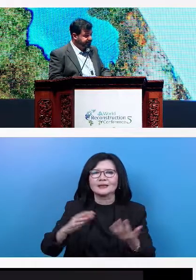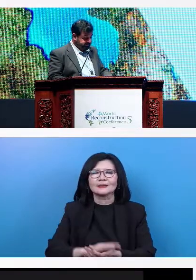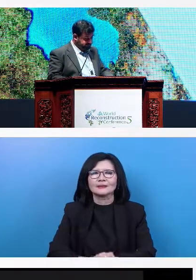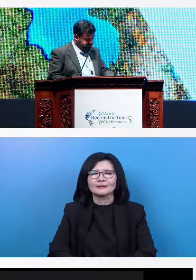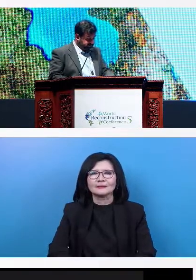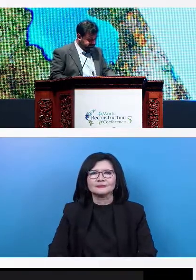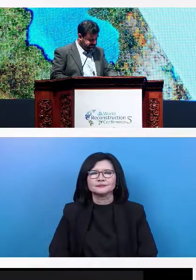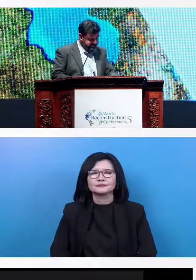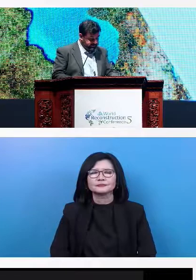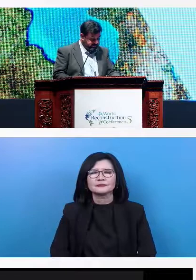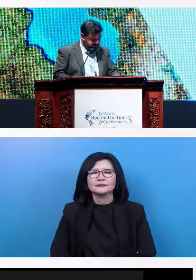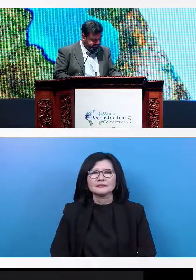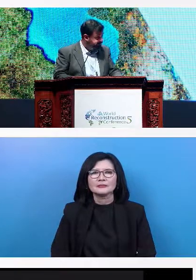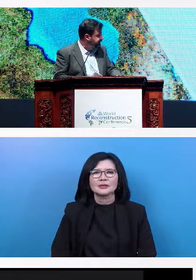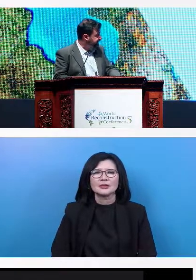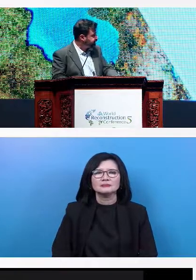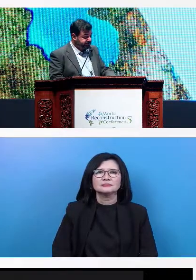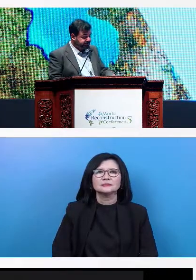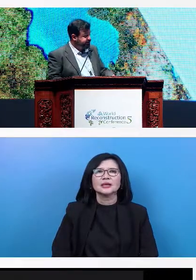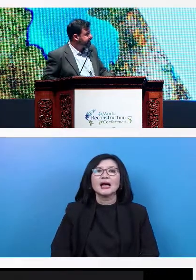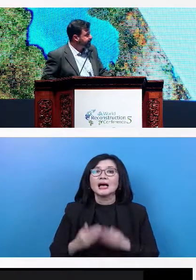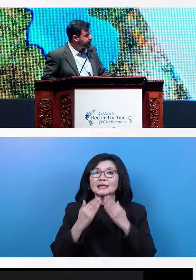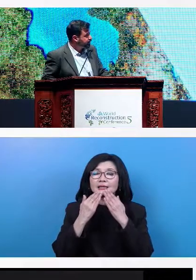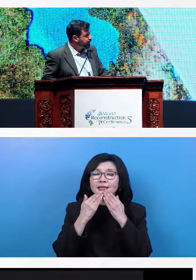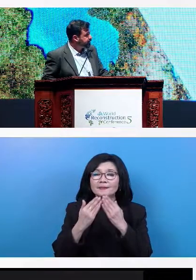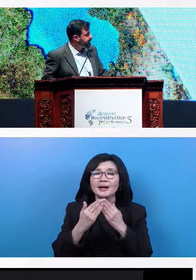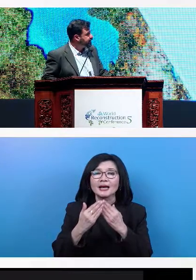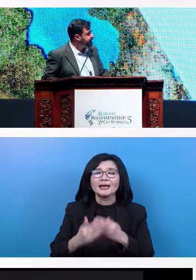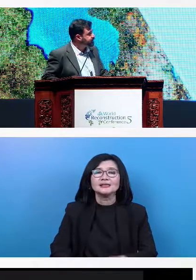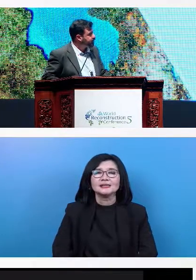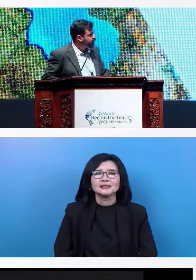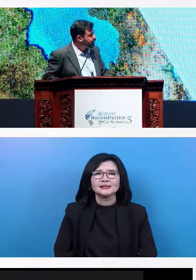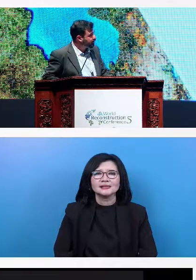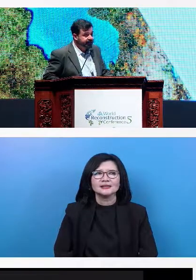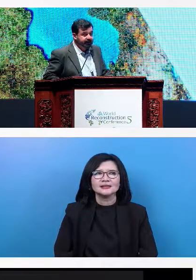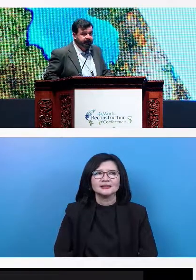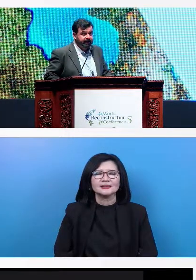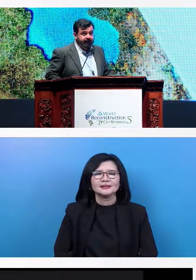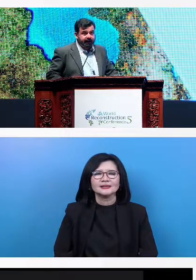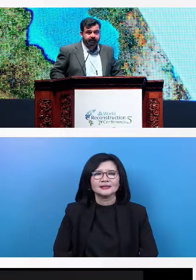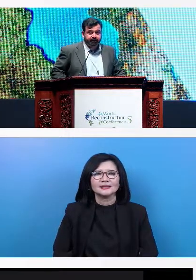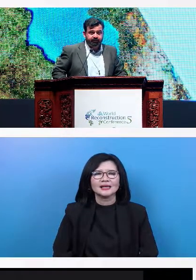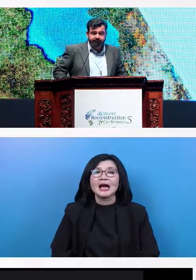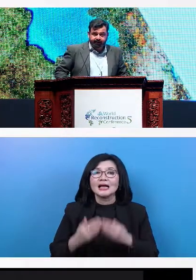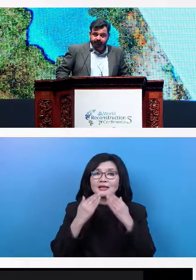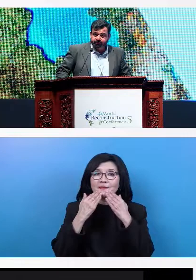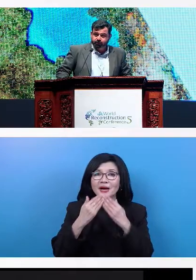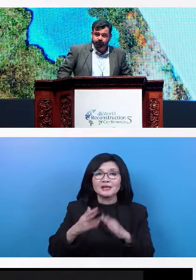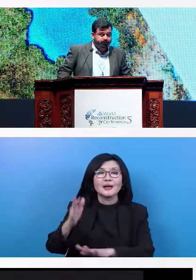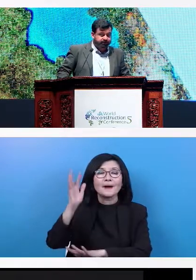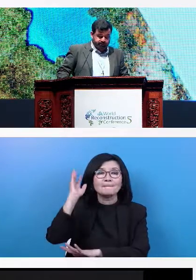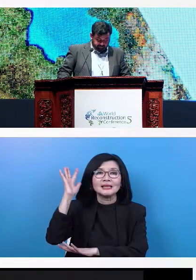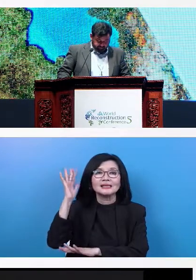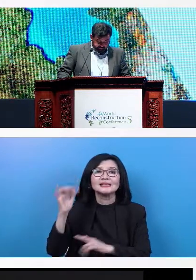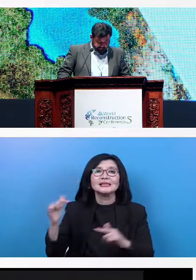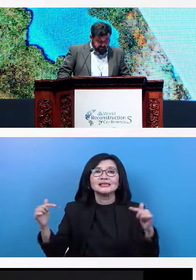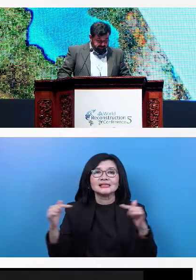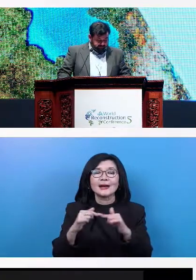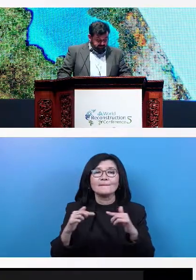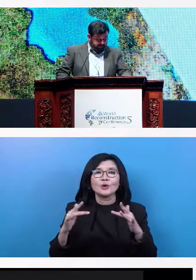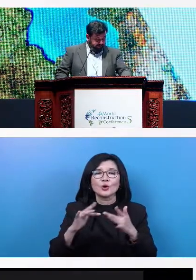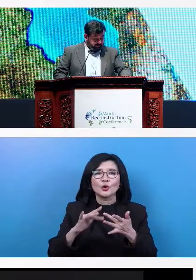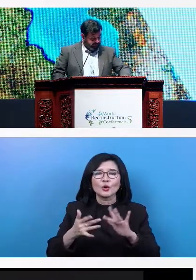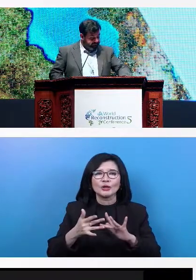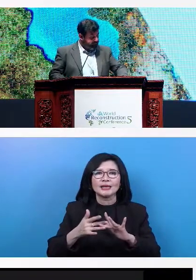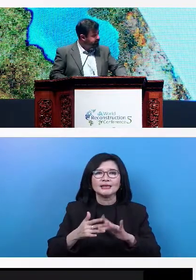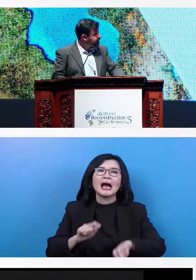us here, Ajay and Bijay, in person, and thank you to all my panelists who are online at different time zones. So very